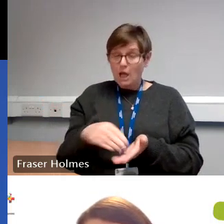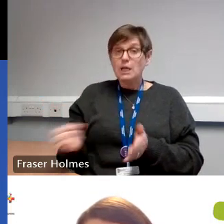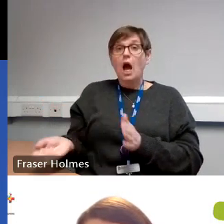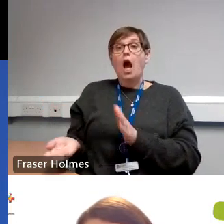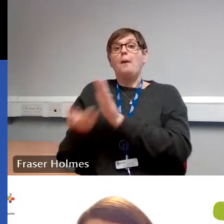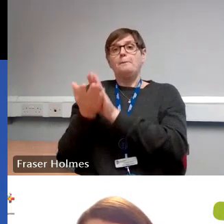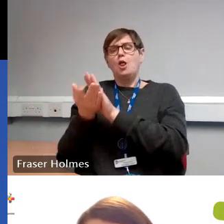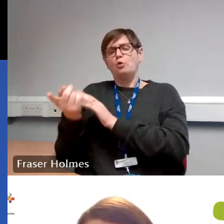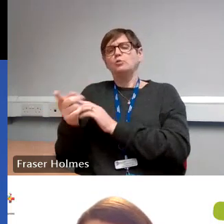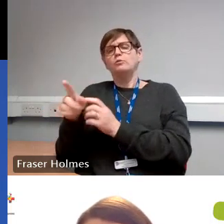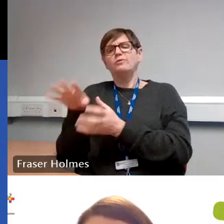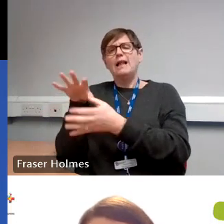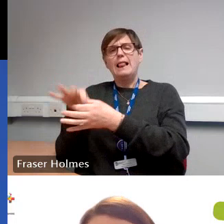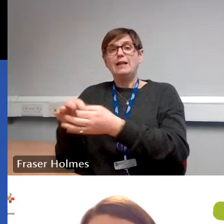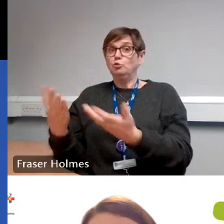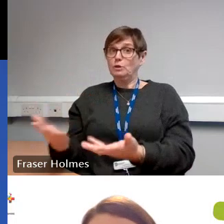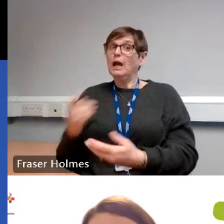it on that link today.